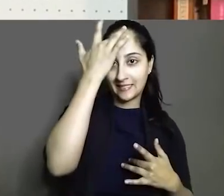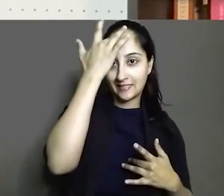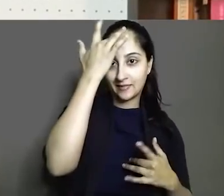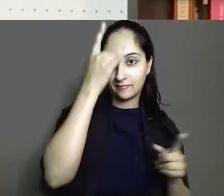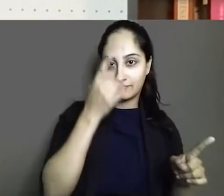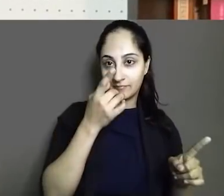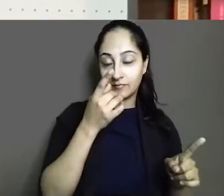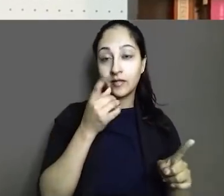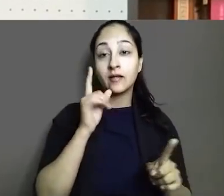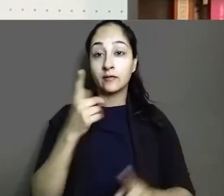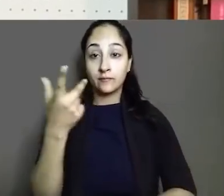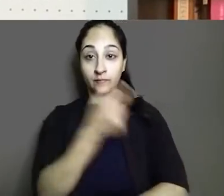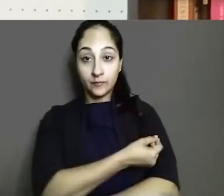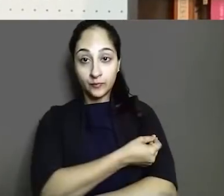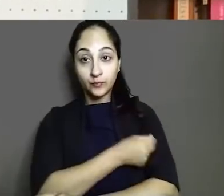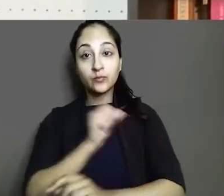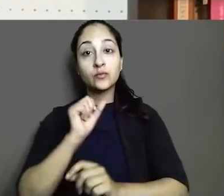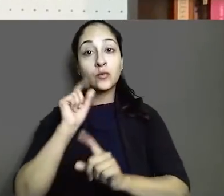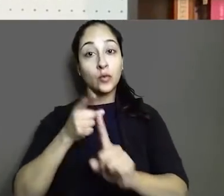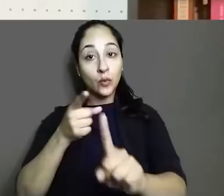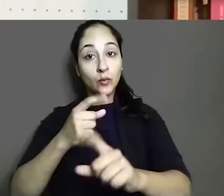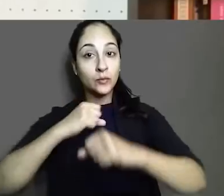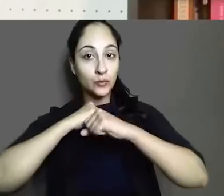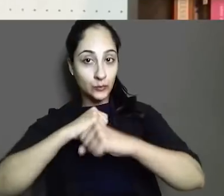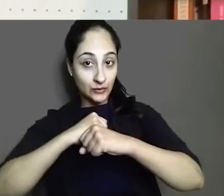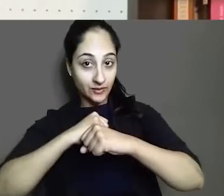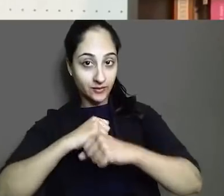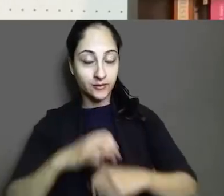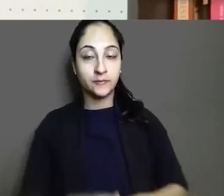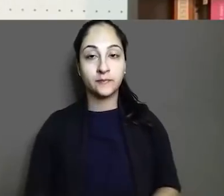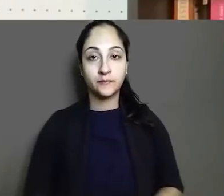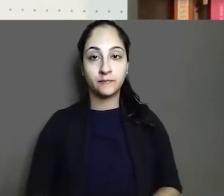get the disease, for most of us, it's just going to be